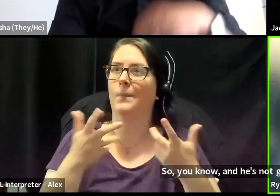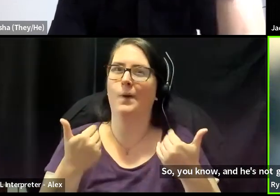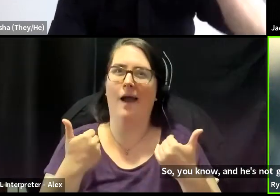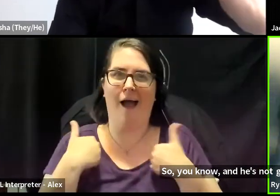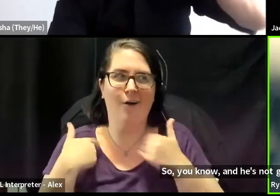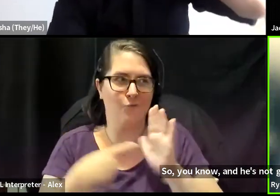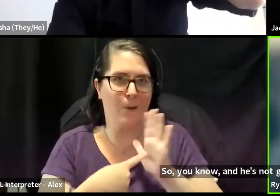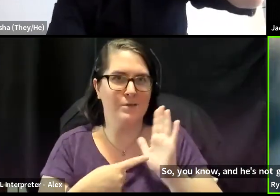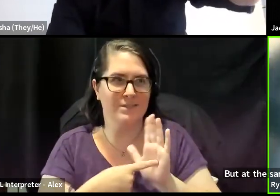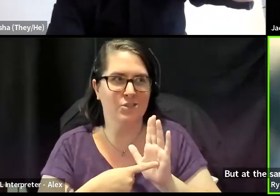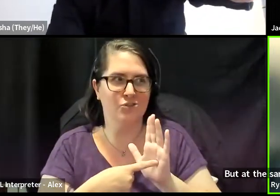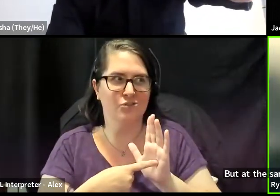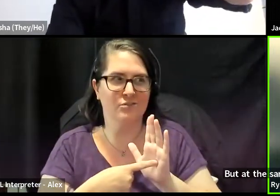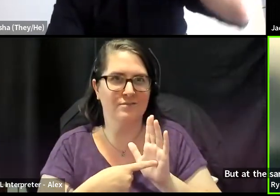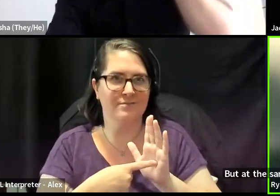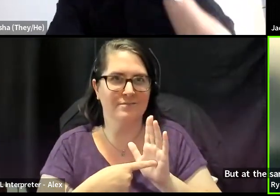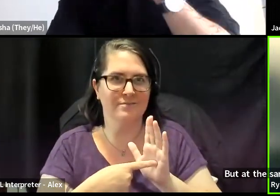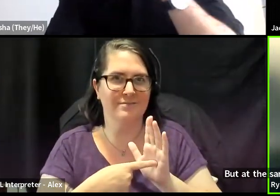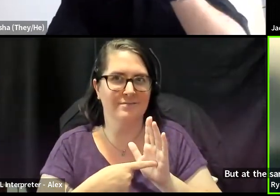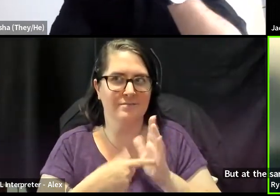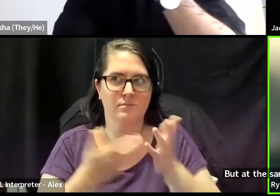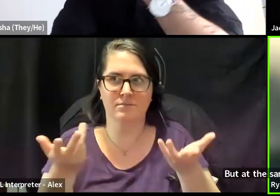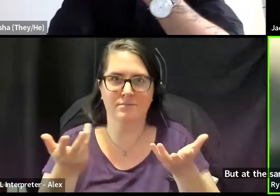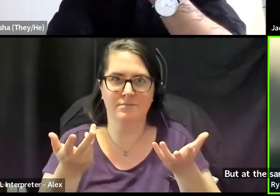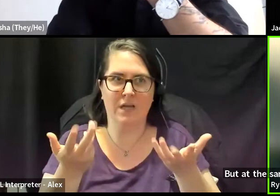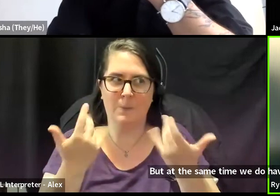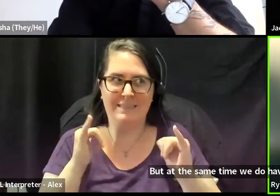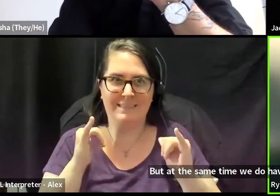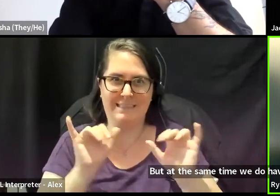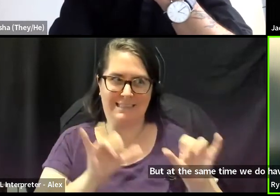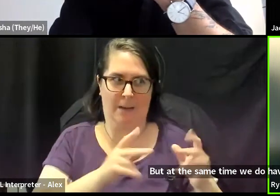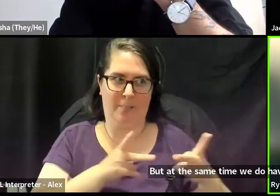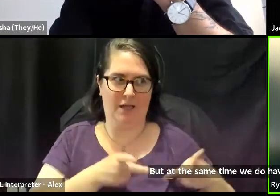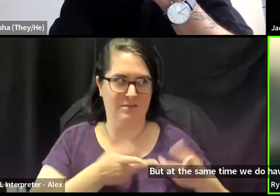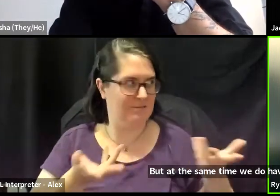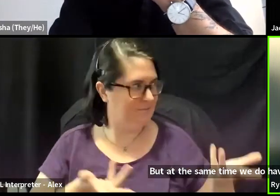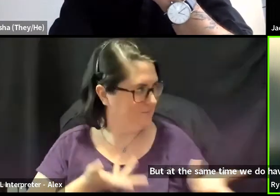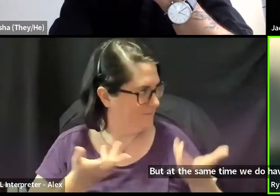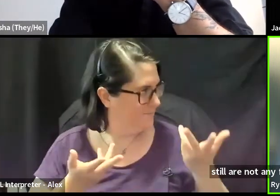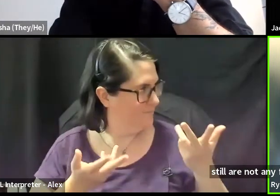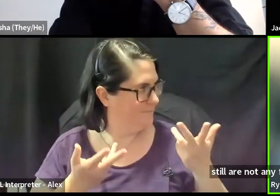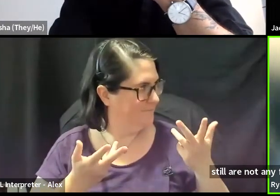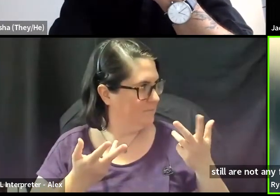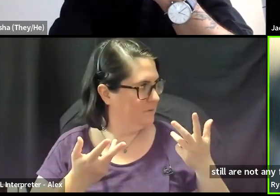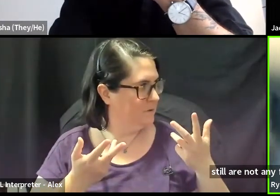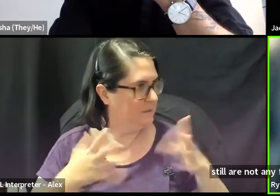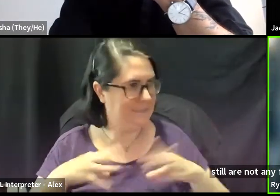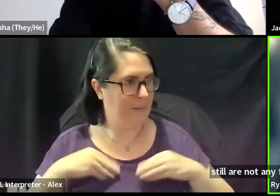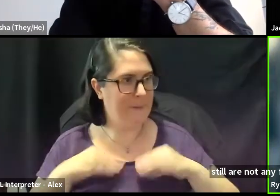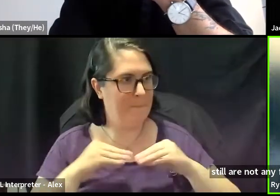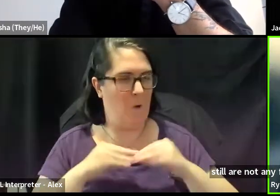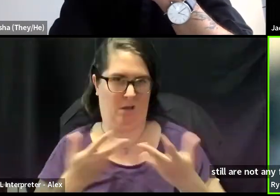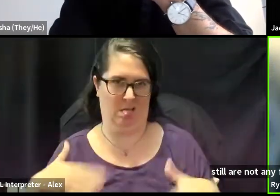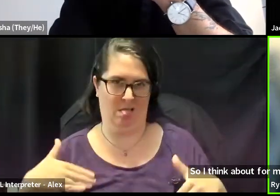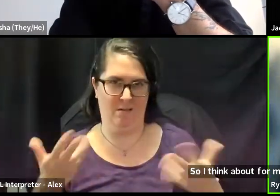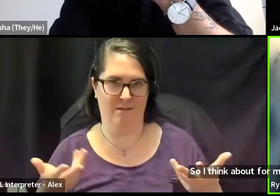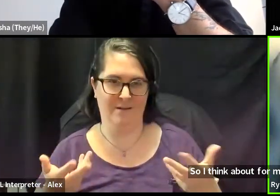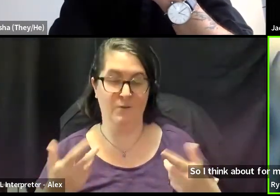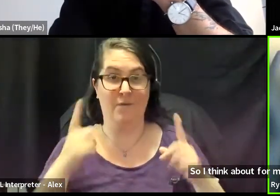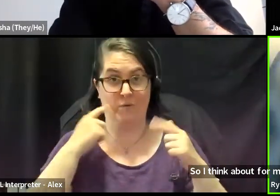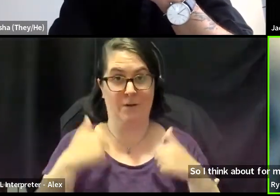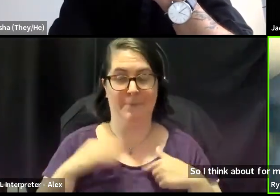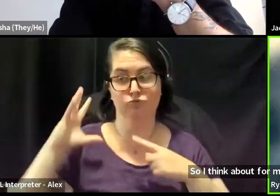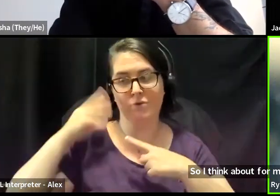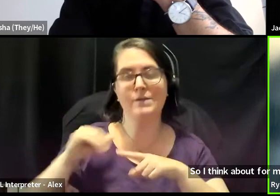representation and we still are not any freer, right? So I think about, for me, like, as I said, drag for me is like a rehearsal,